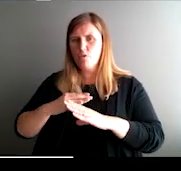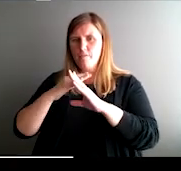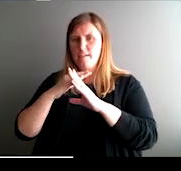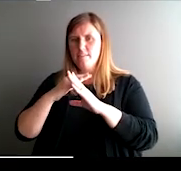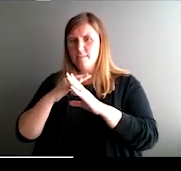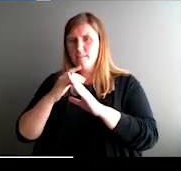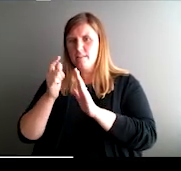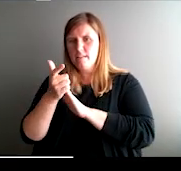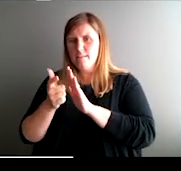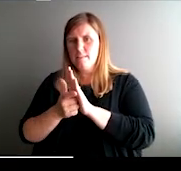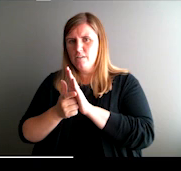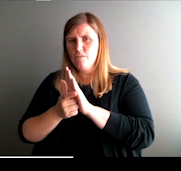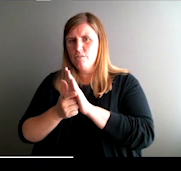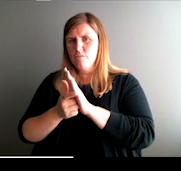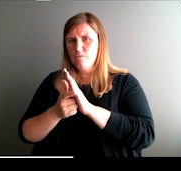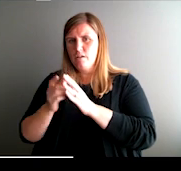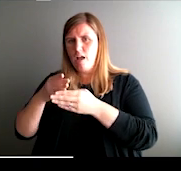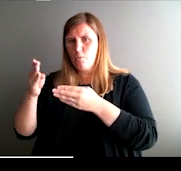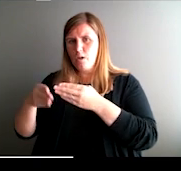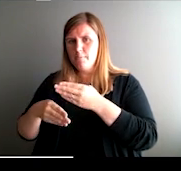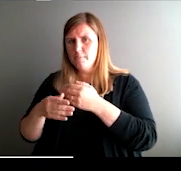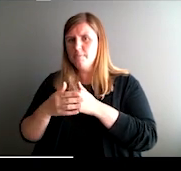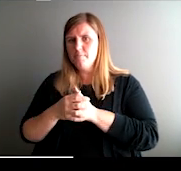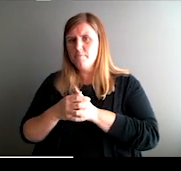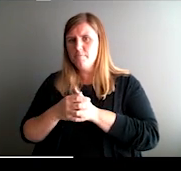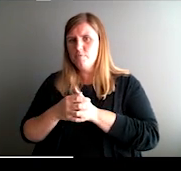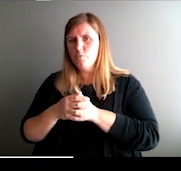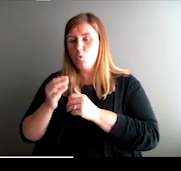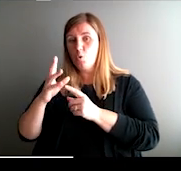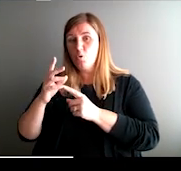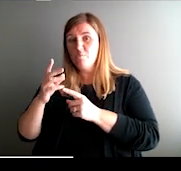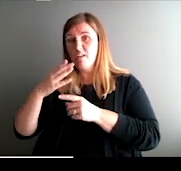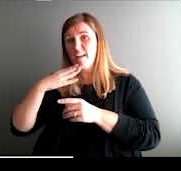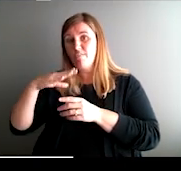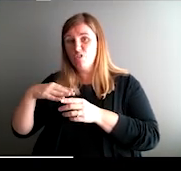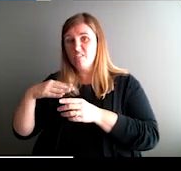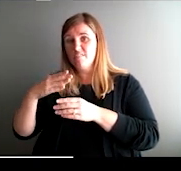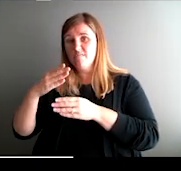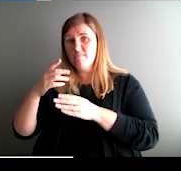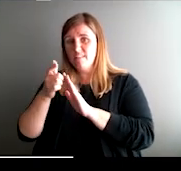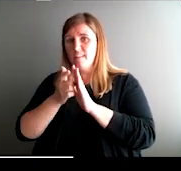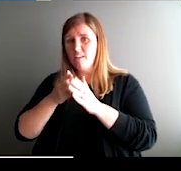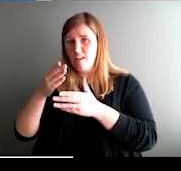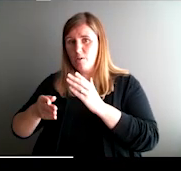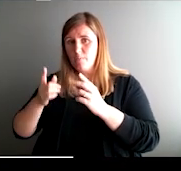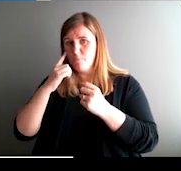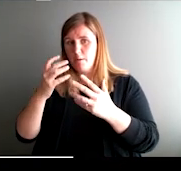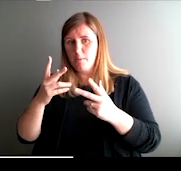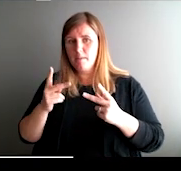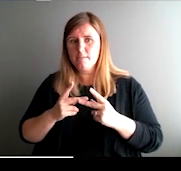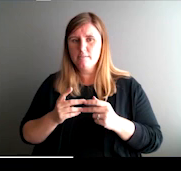those legal outcomes, or those perhaps aversive legal outcomes for many folks.